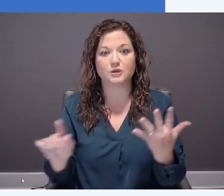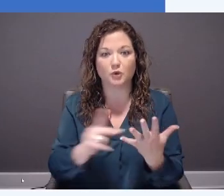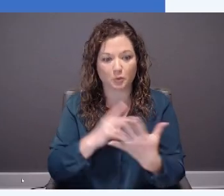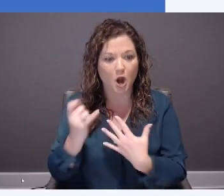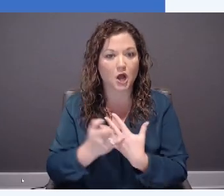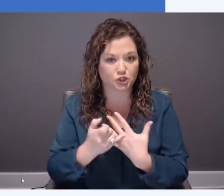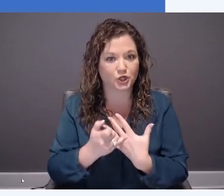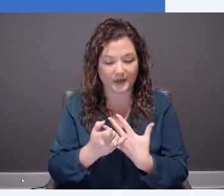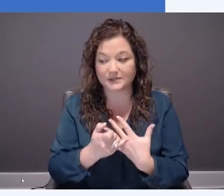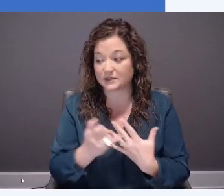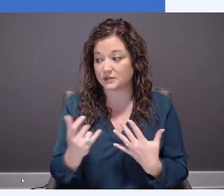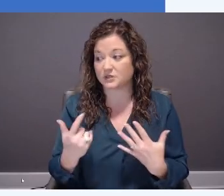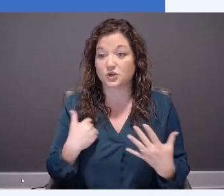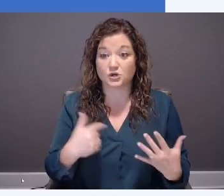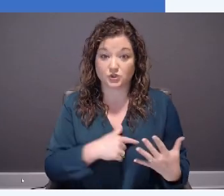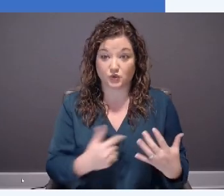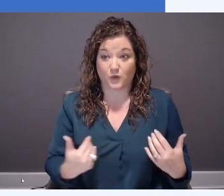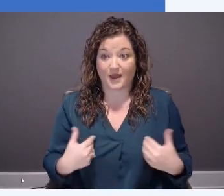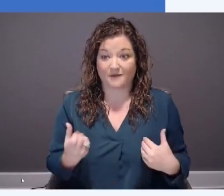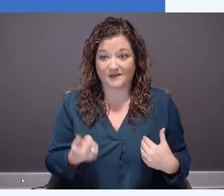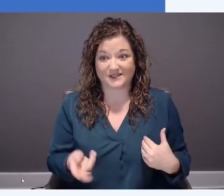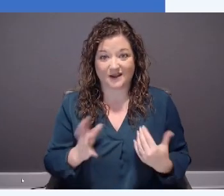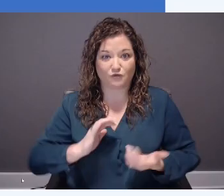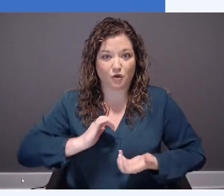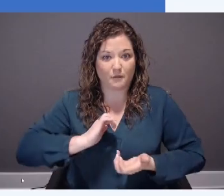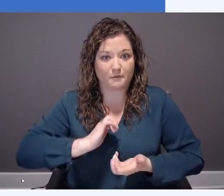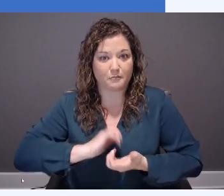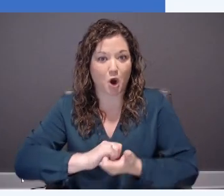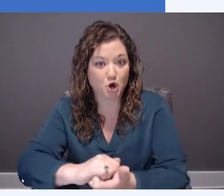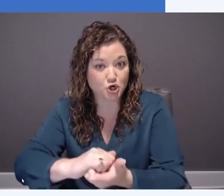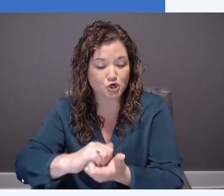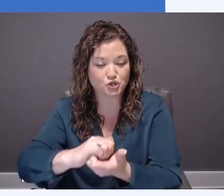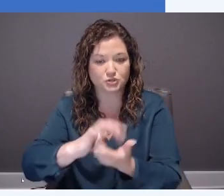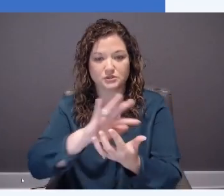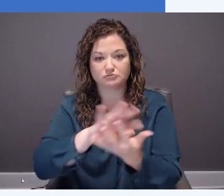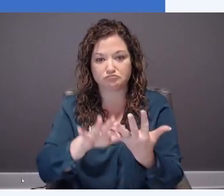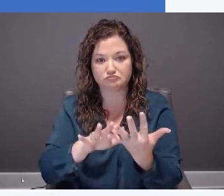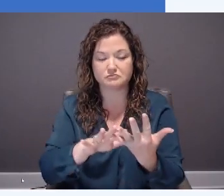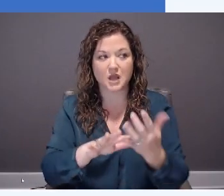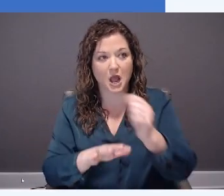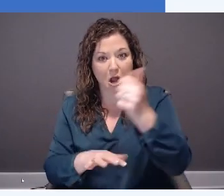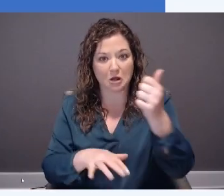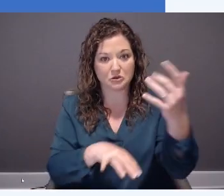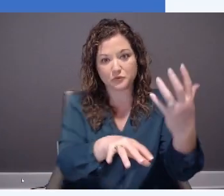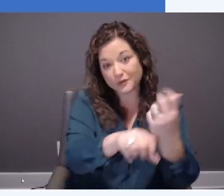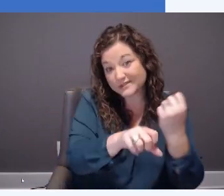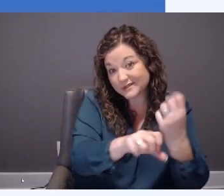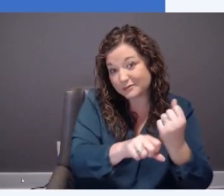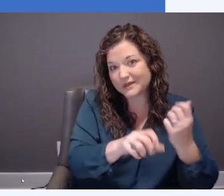So we have a number of partners on this, other subrecipients that are part of this grant.